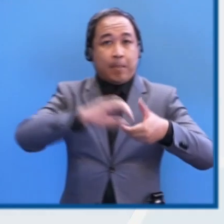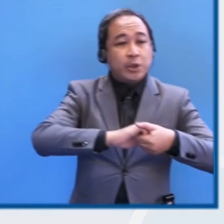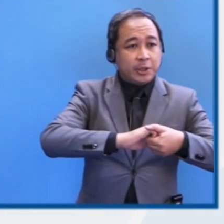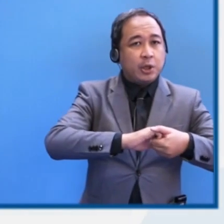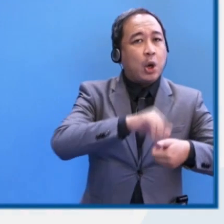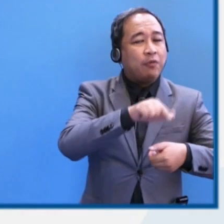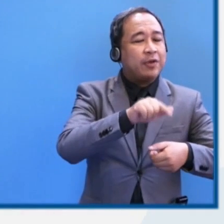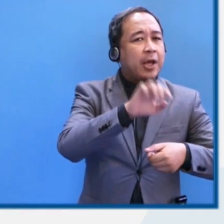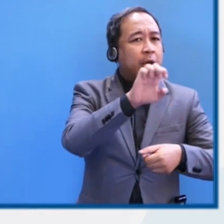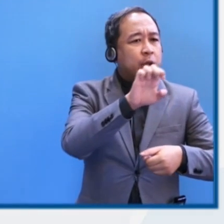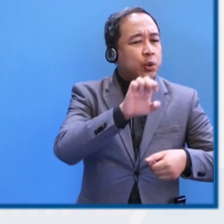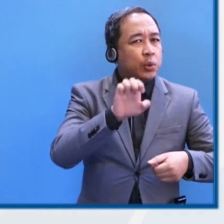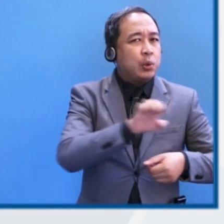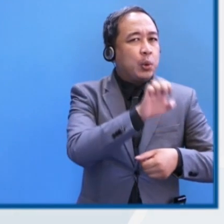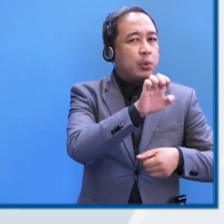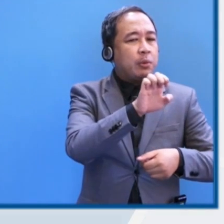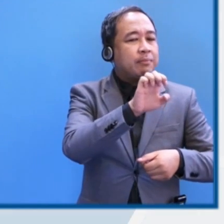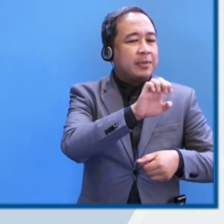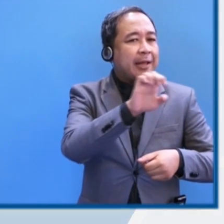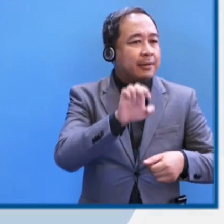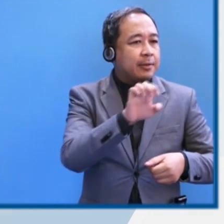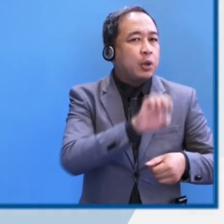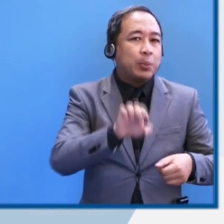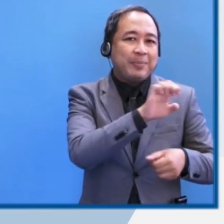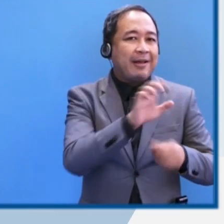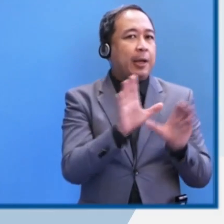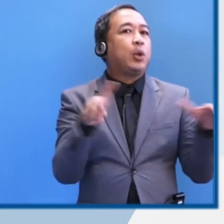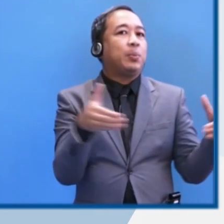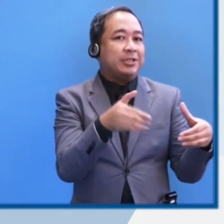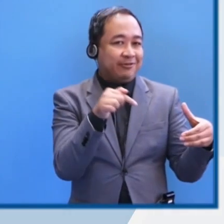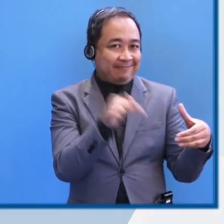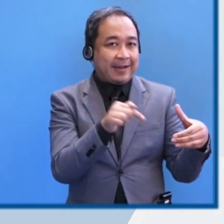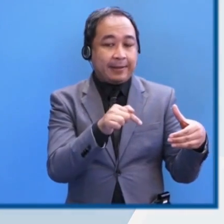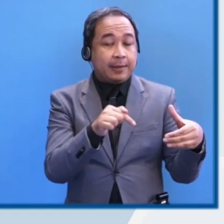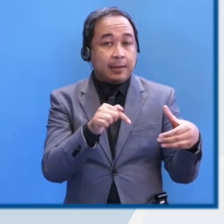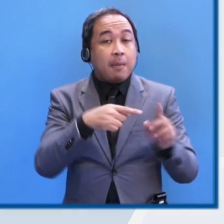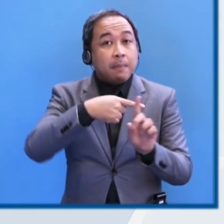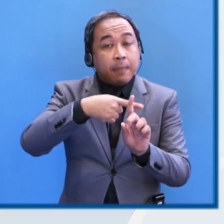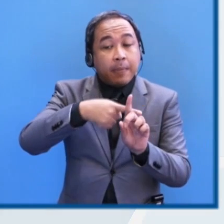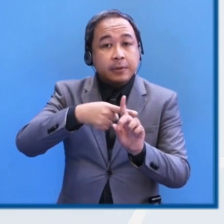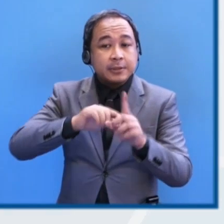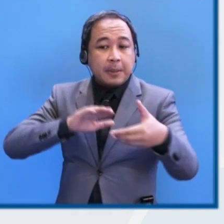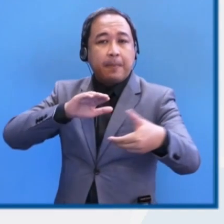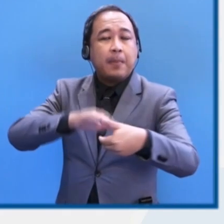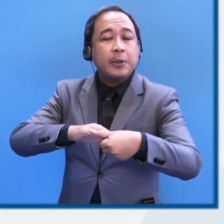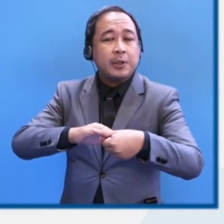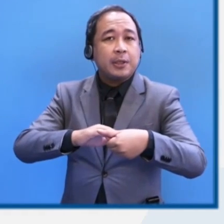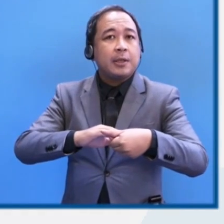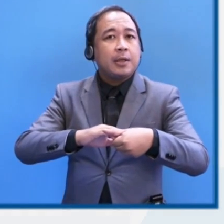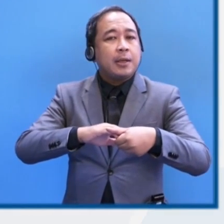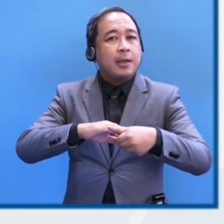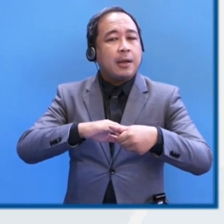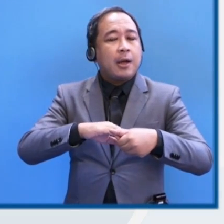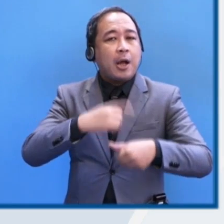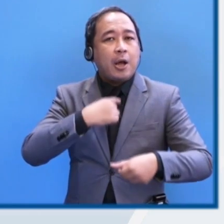now, the International Partnership Department, also in partnership with Swedish as well as the